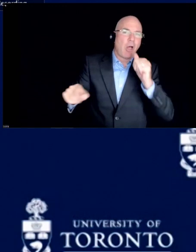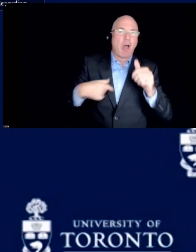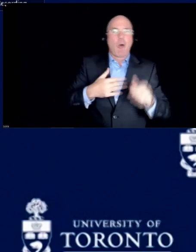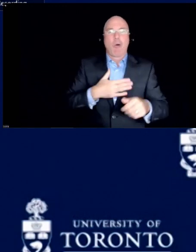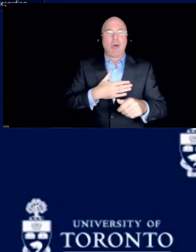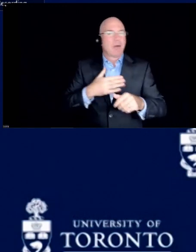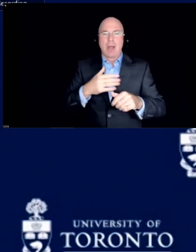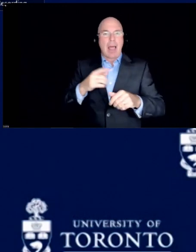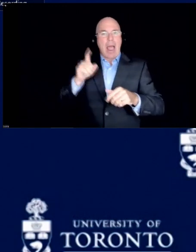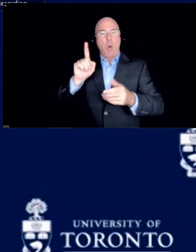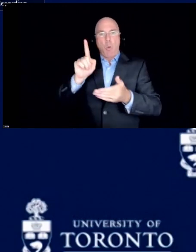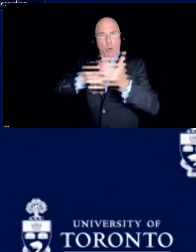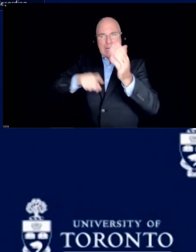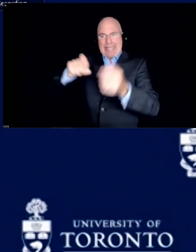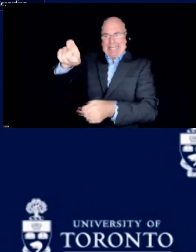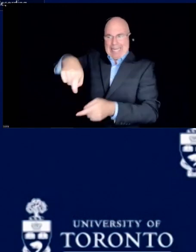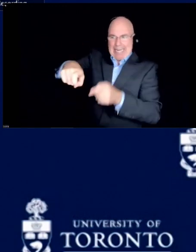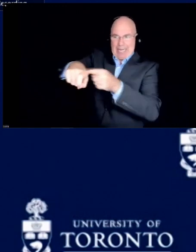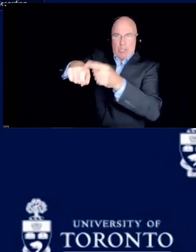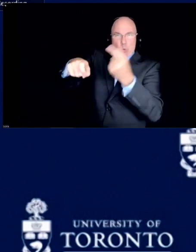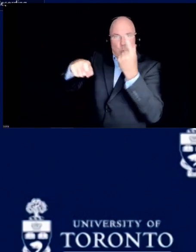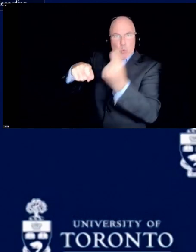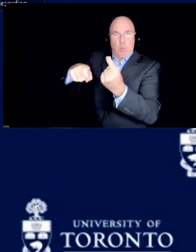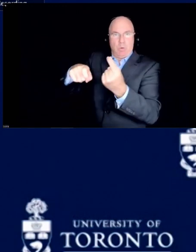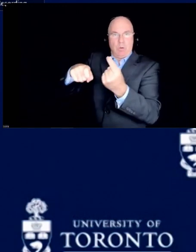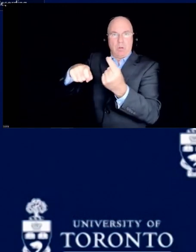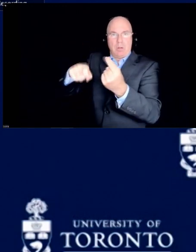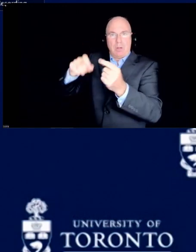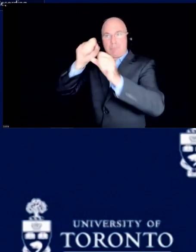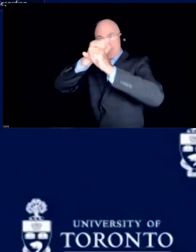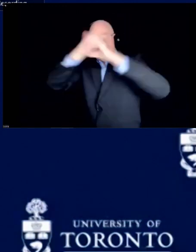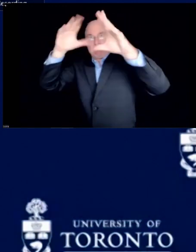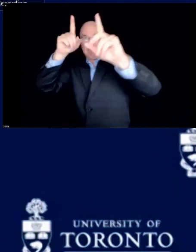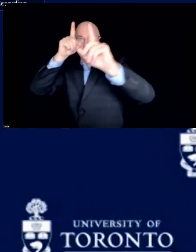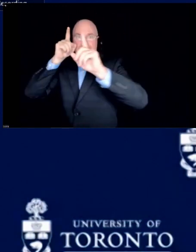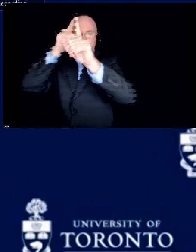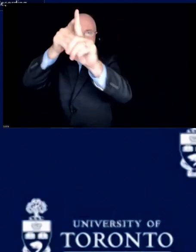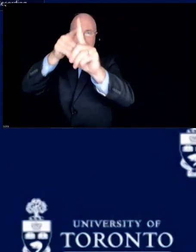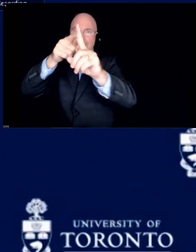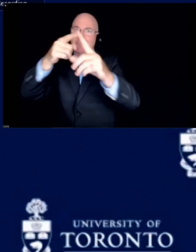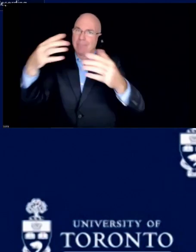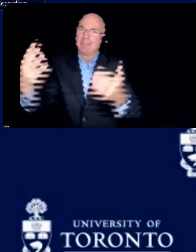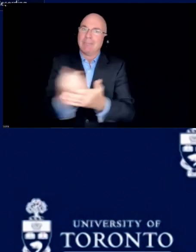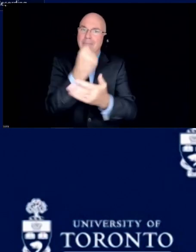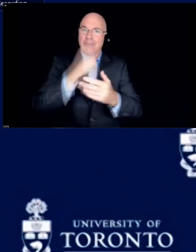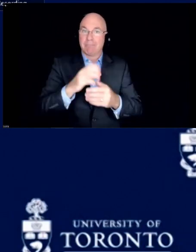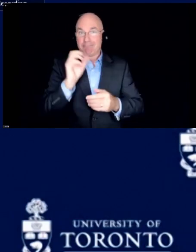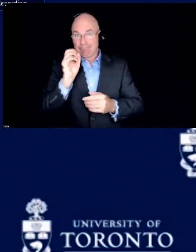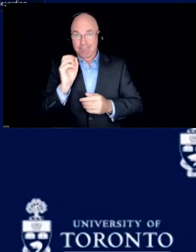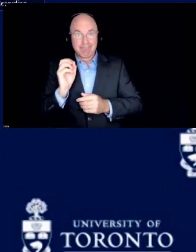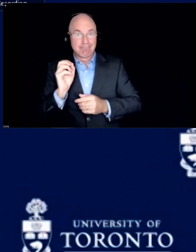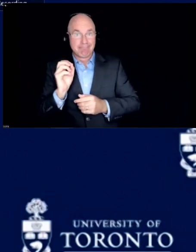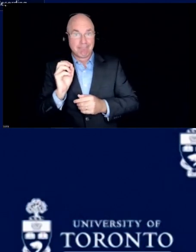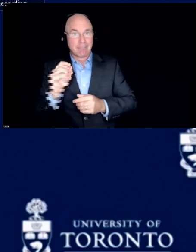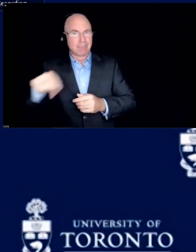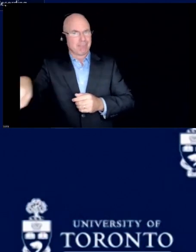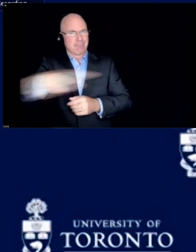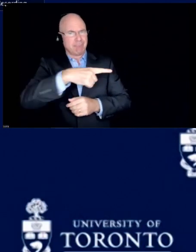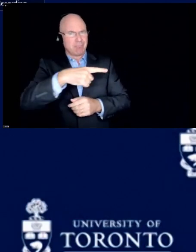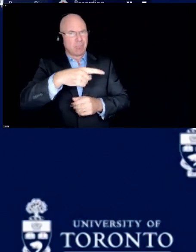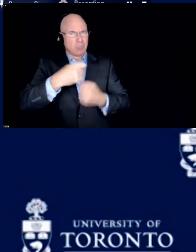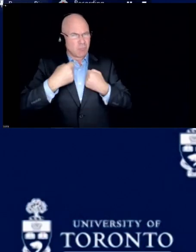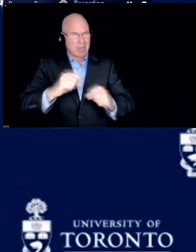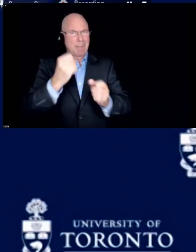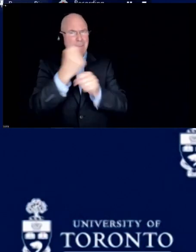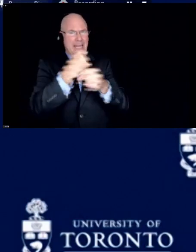to do what is necessary to get us closer to the promise of our ideals and values. So let us make this charter an exemplar